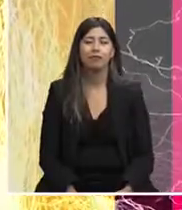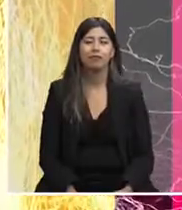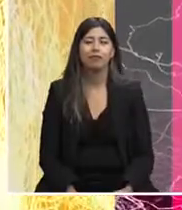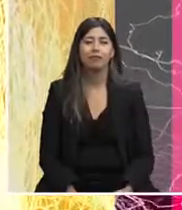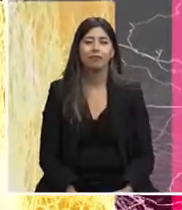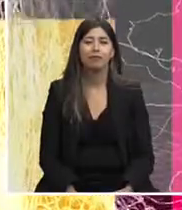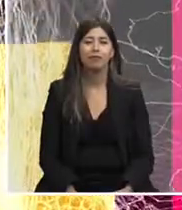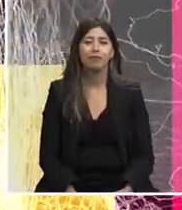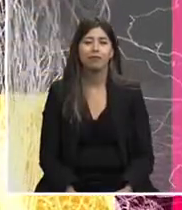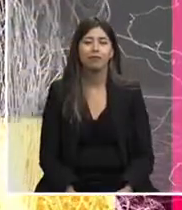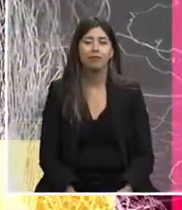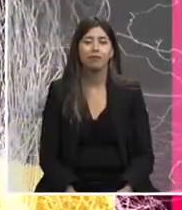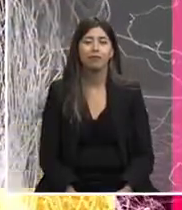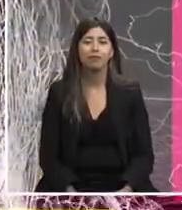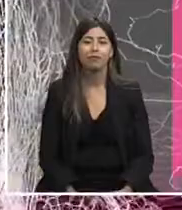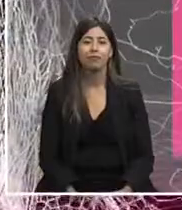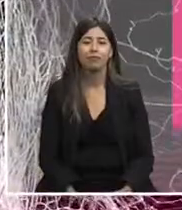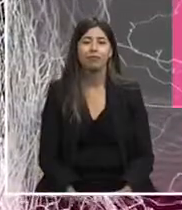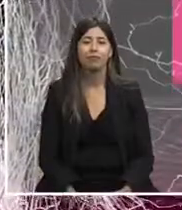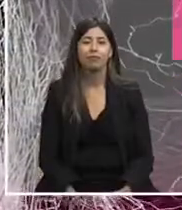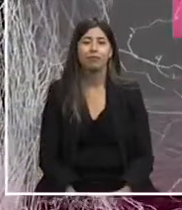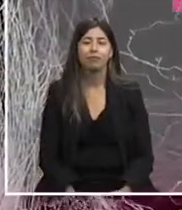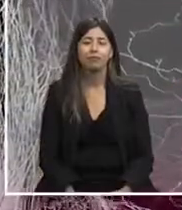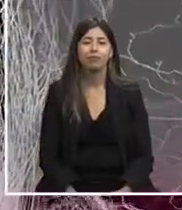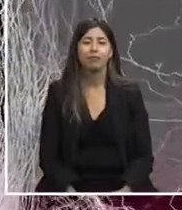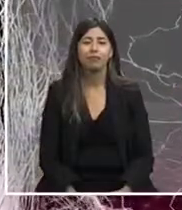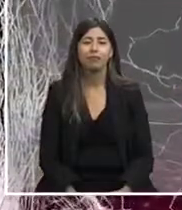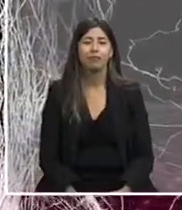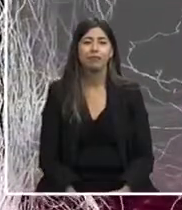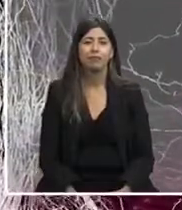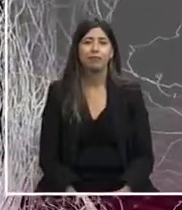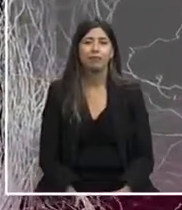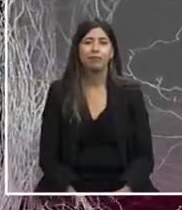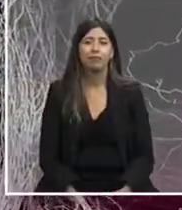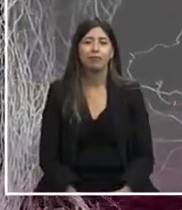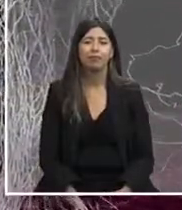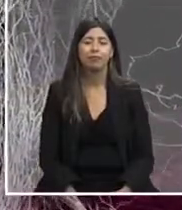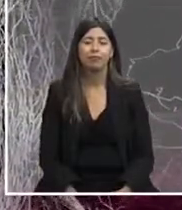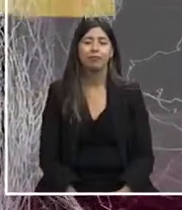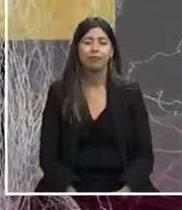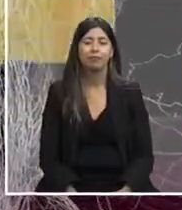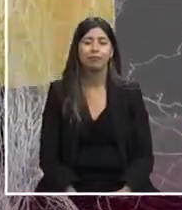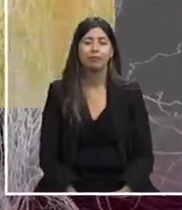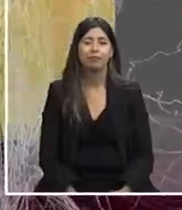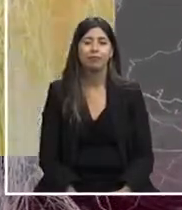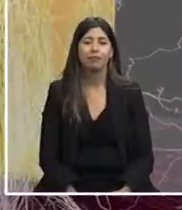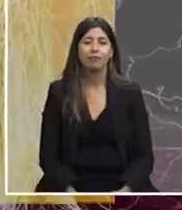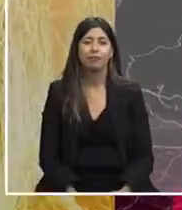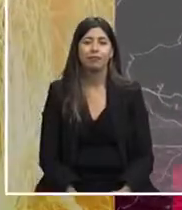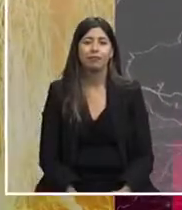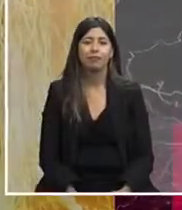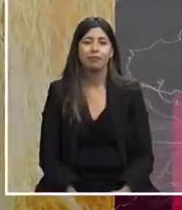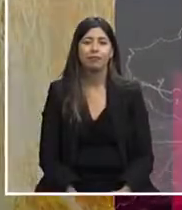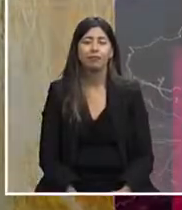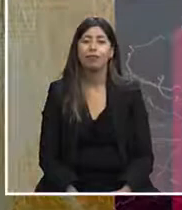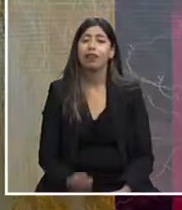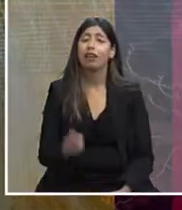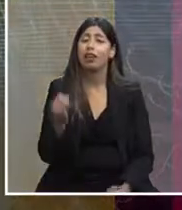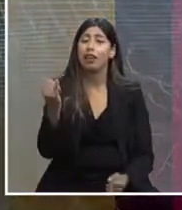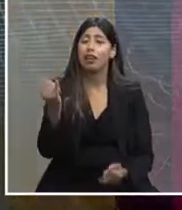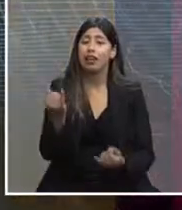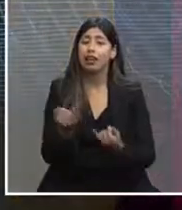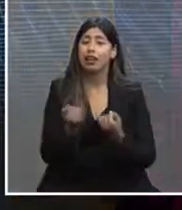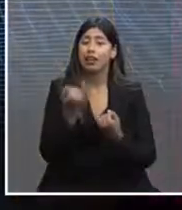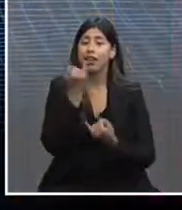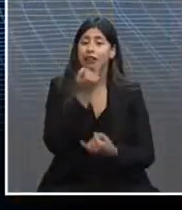other animals was both our intelligence and our ability to work together to build something greater than ourselves. From an